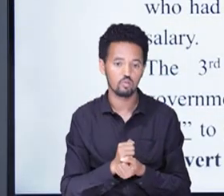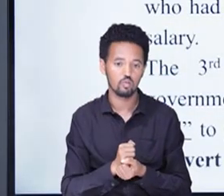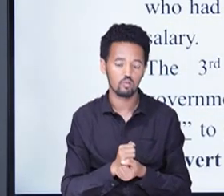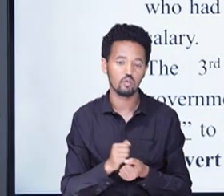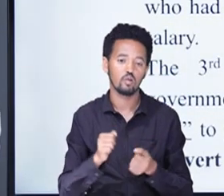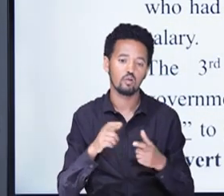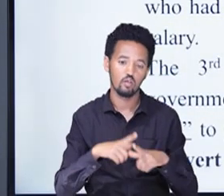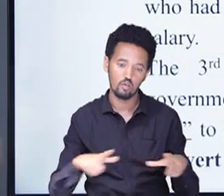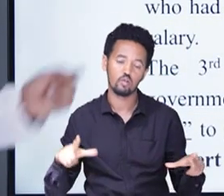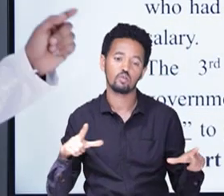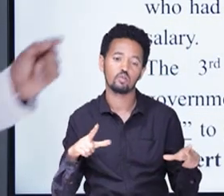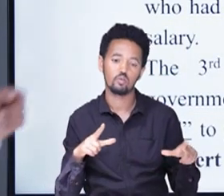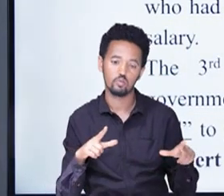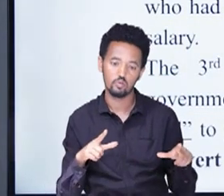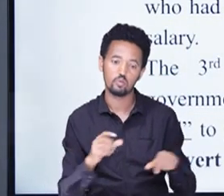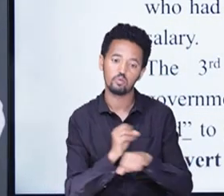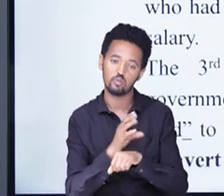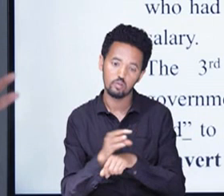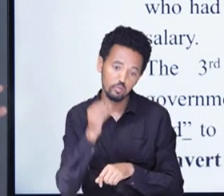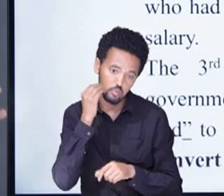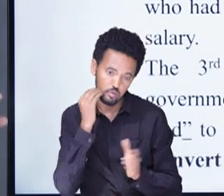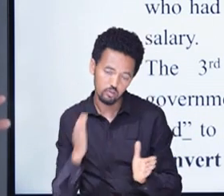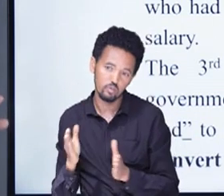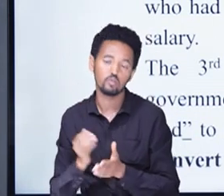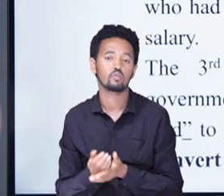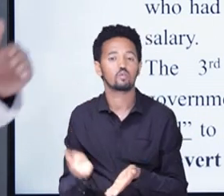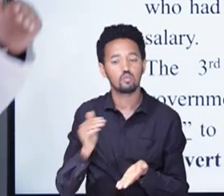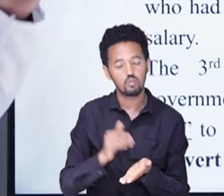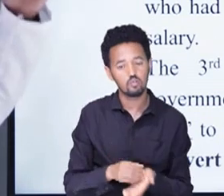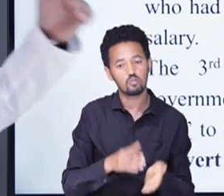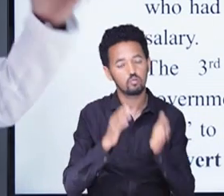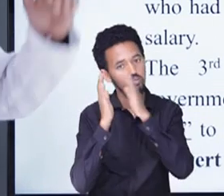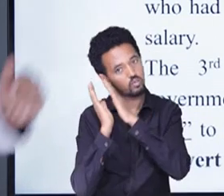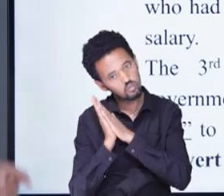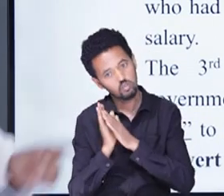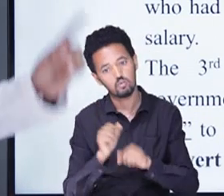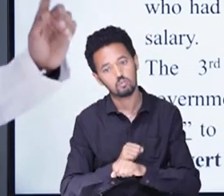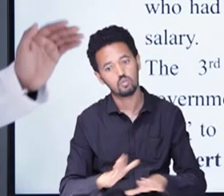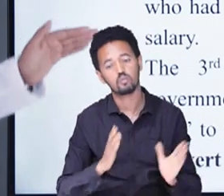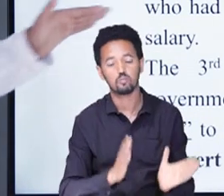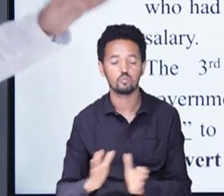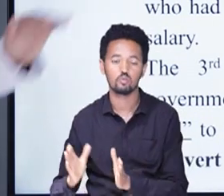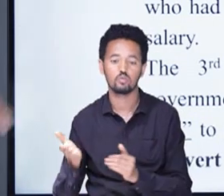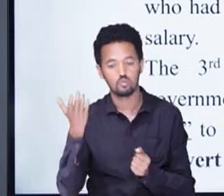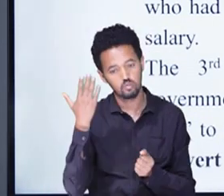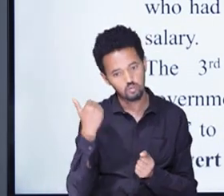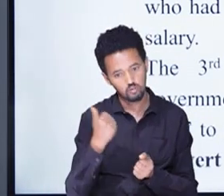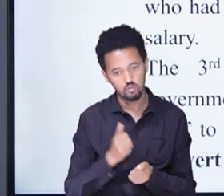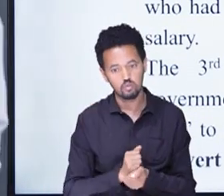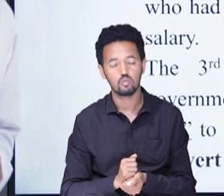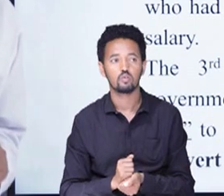into private property. Second one, Madaria merit or literacy, temporary grant, holders who had